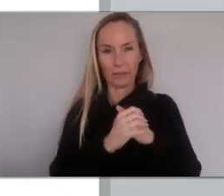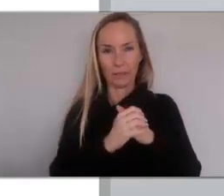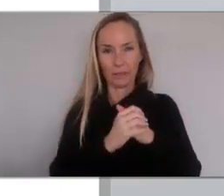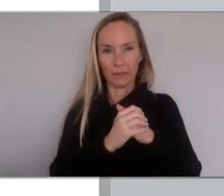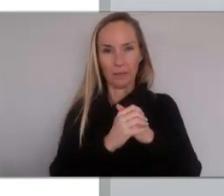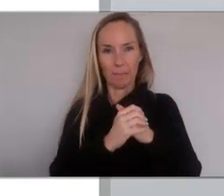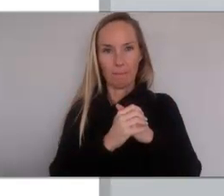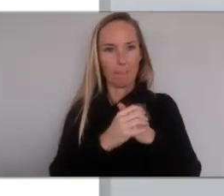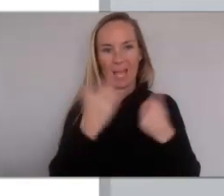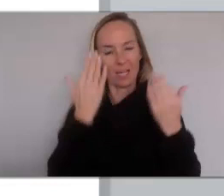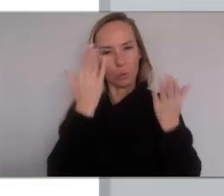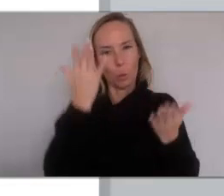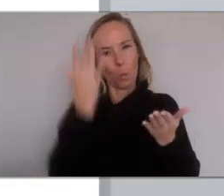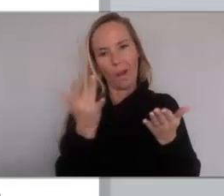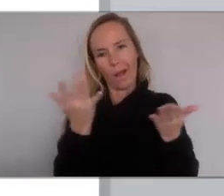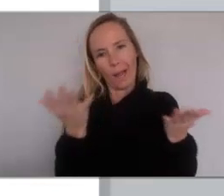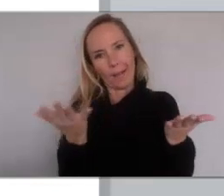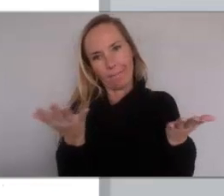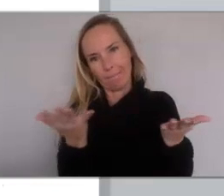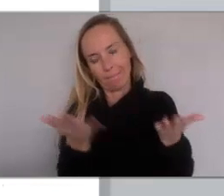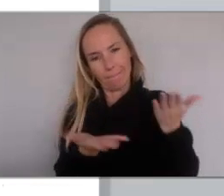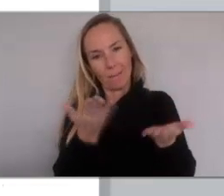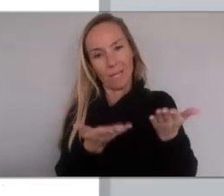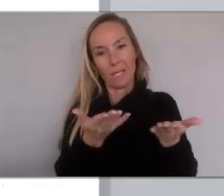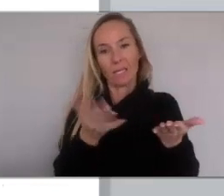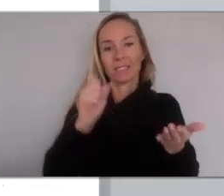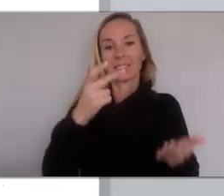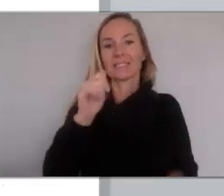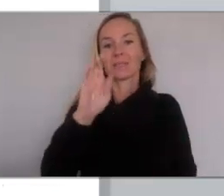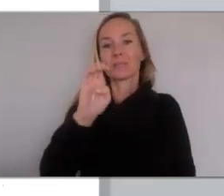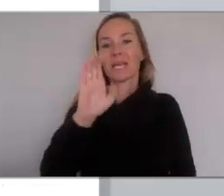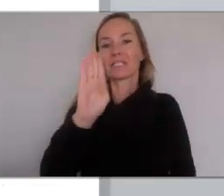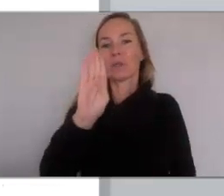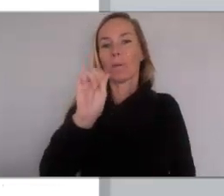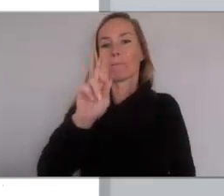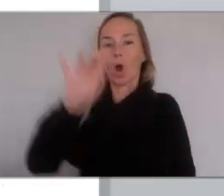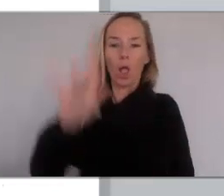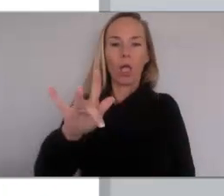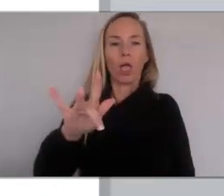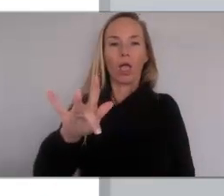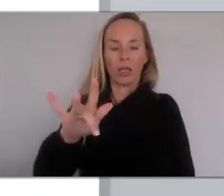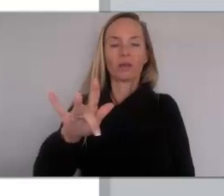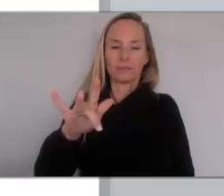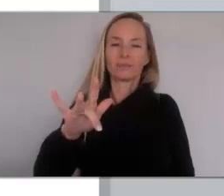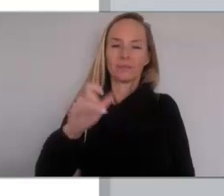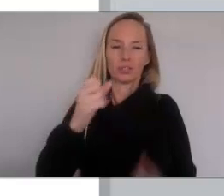And I don't know why. It could have happened you hit the space bar before